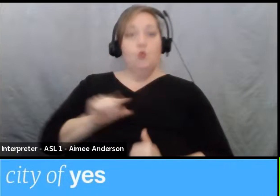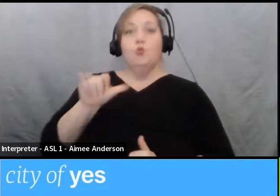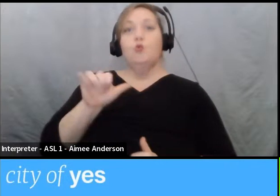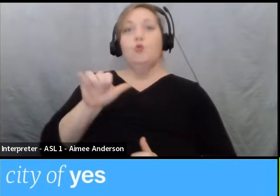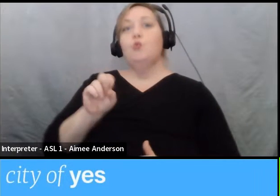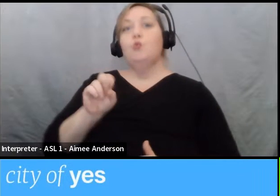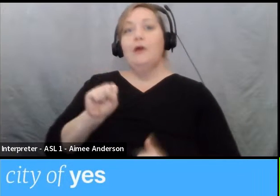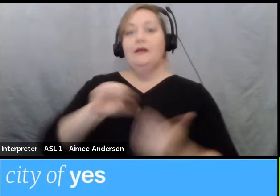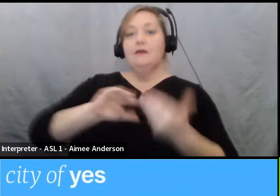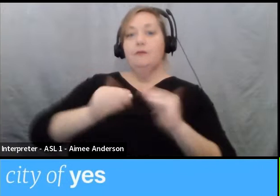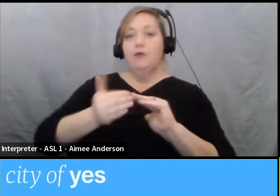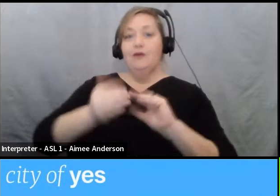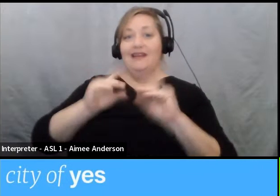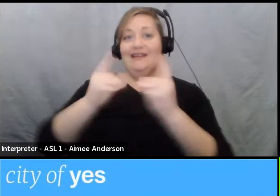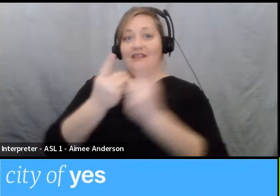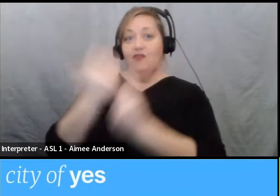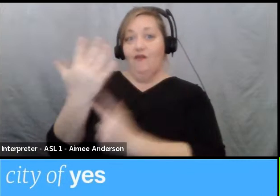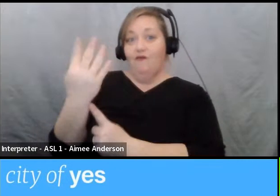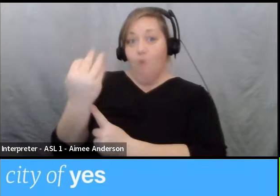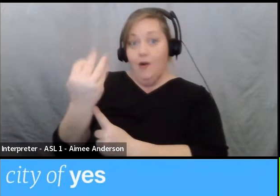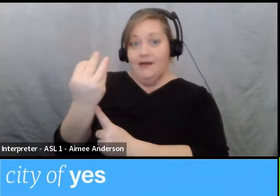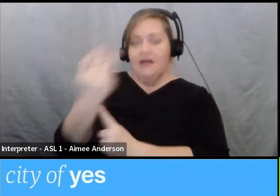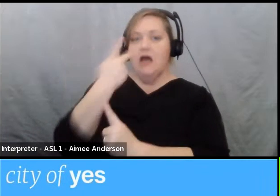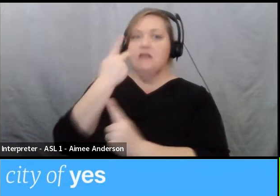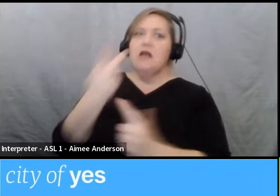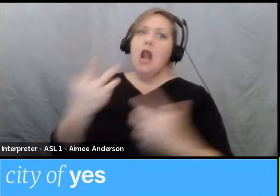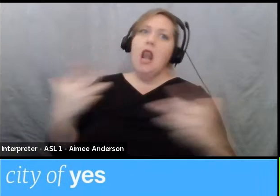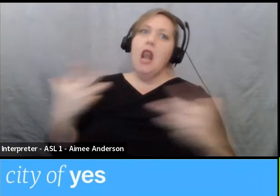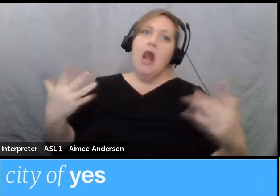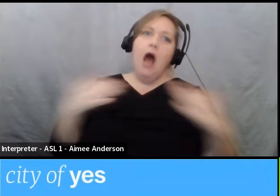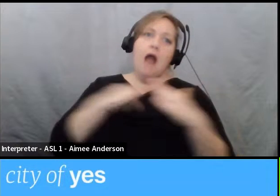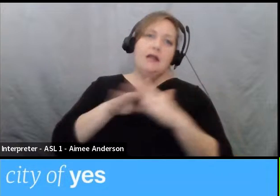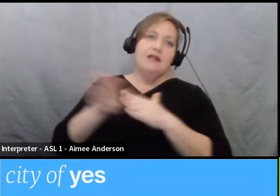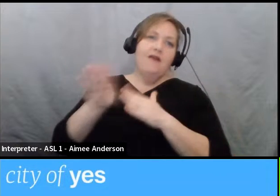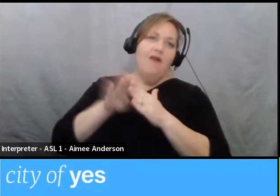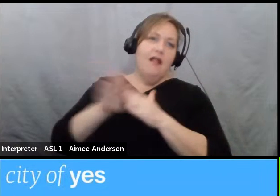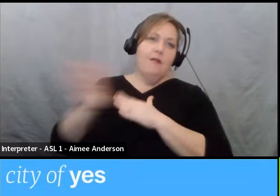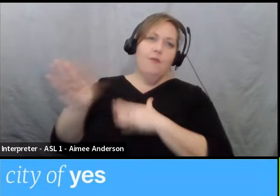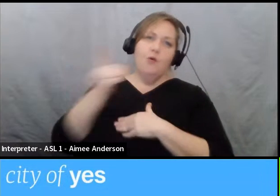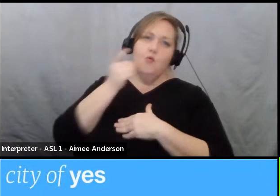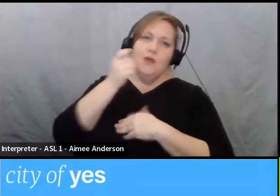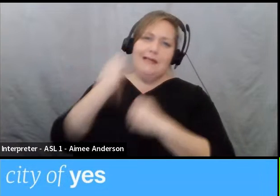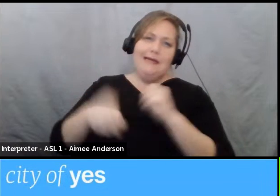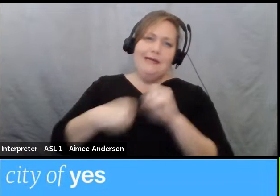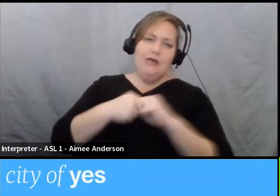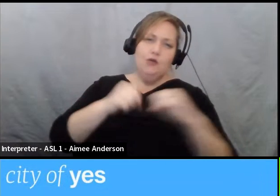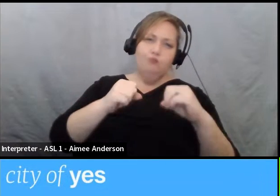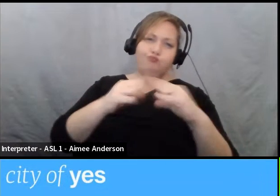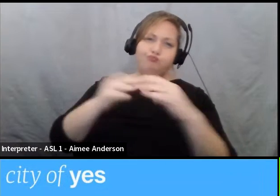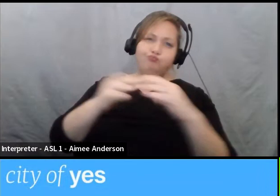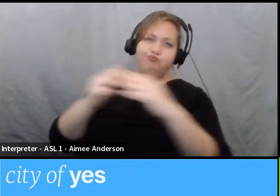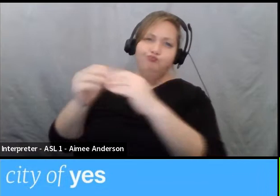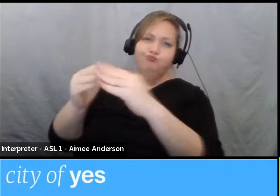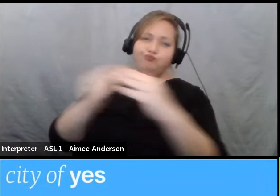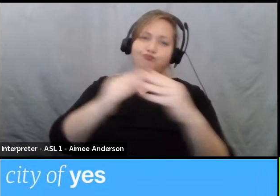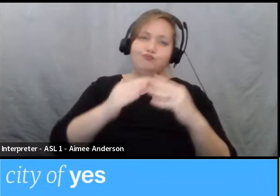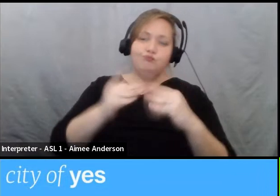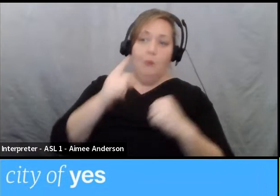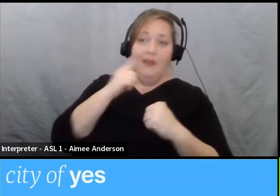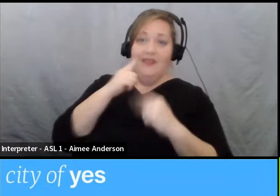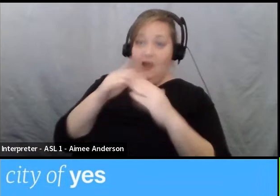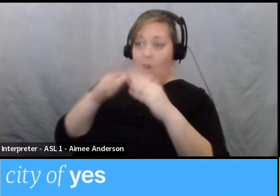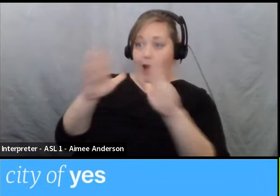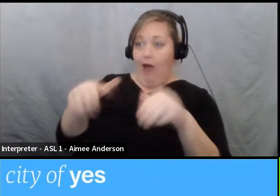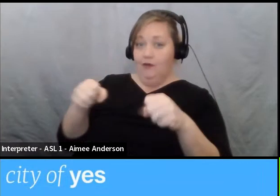Community District 14 has seen a ton of development in recent years. And we think that our